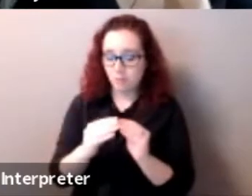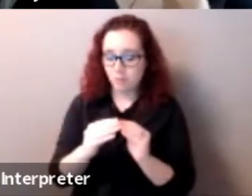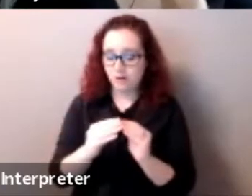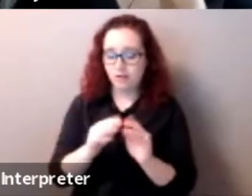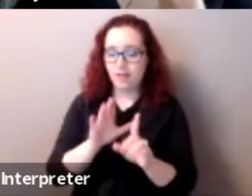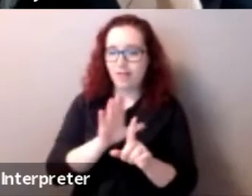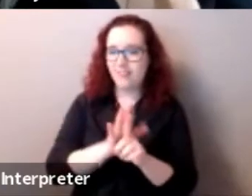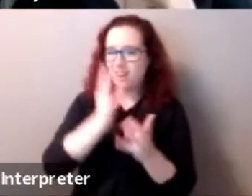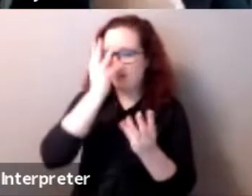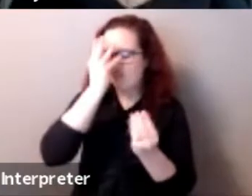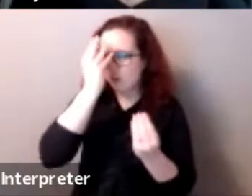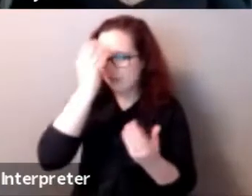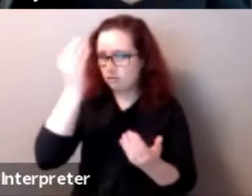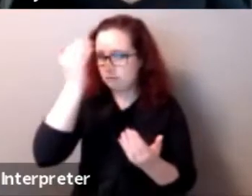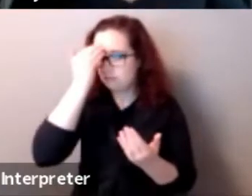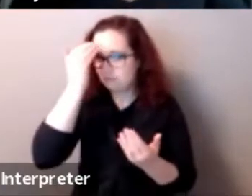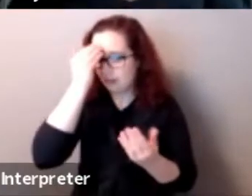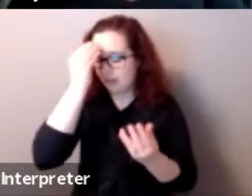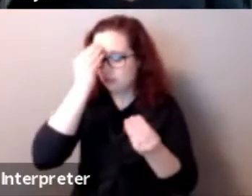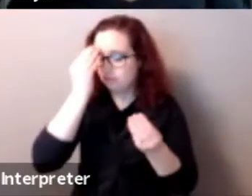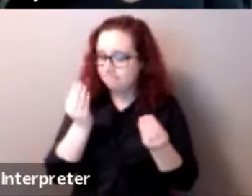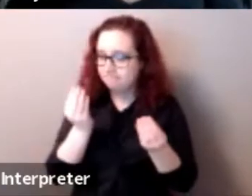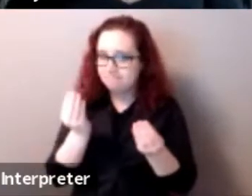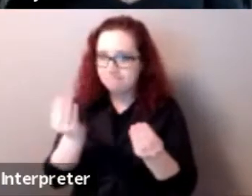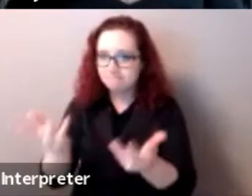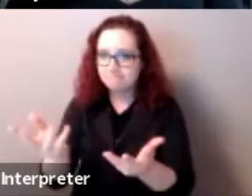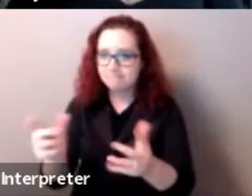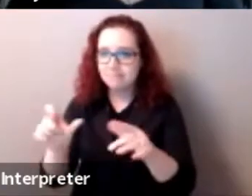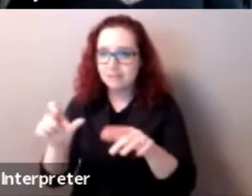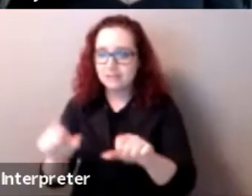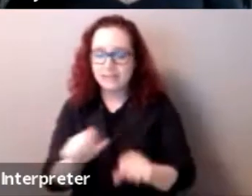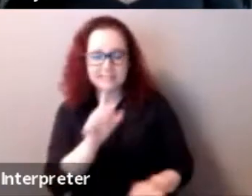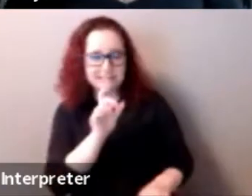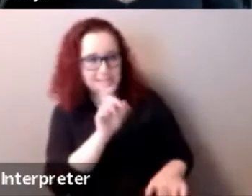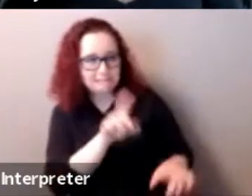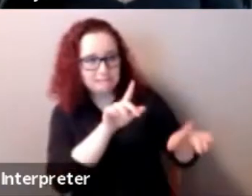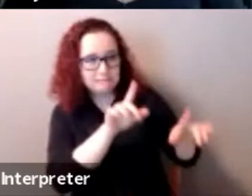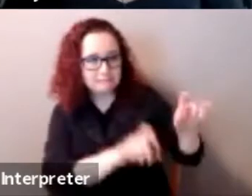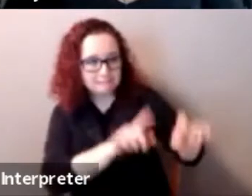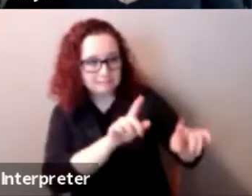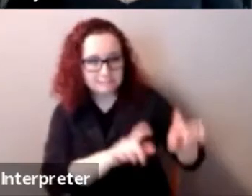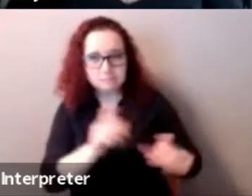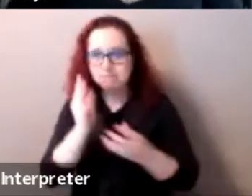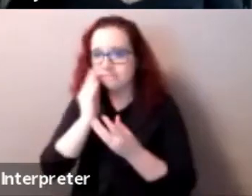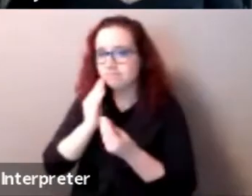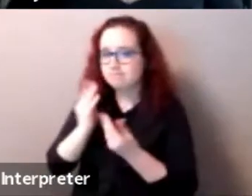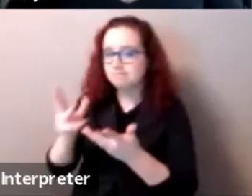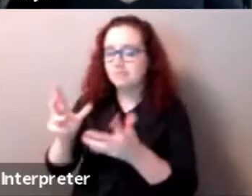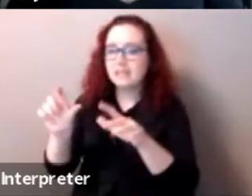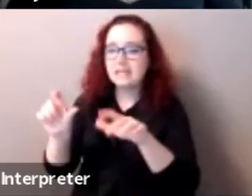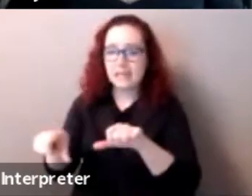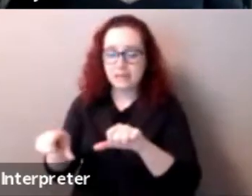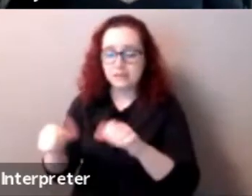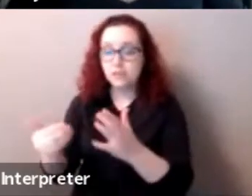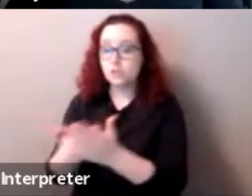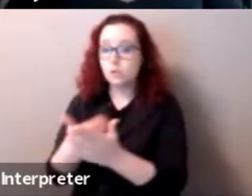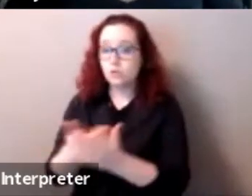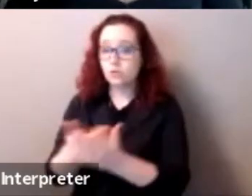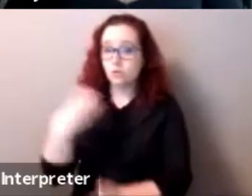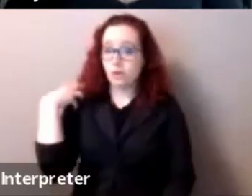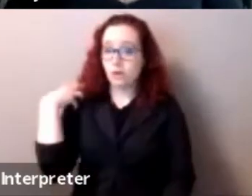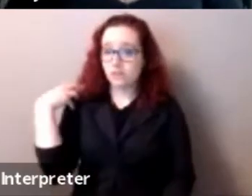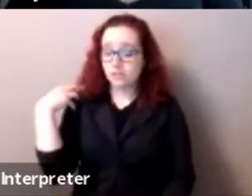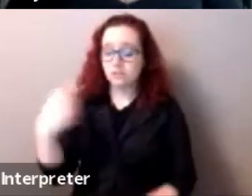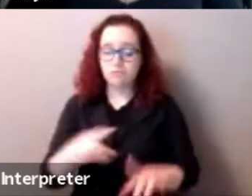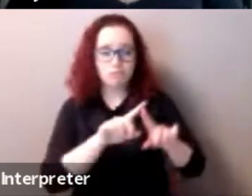executive committee of your SIG. You can always rely on those people that have that history. So the incoming officers like you